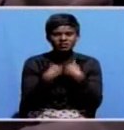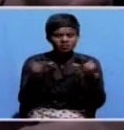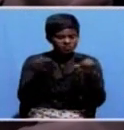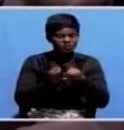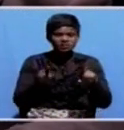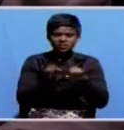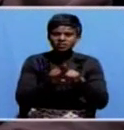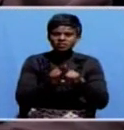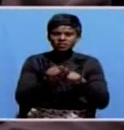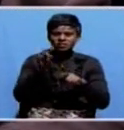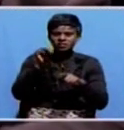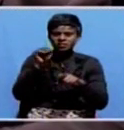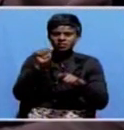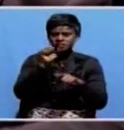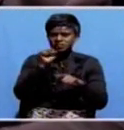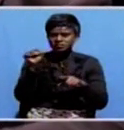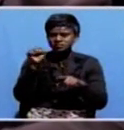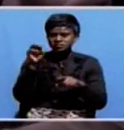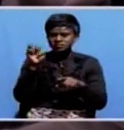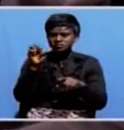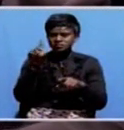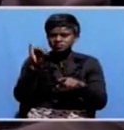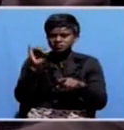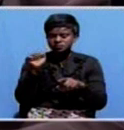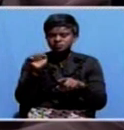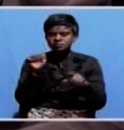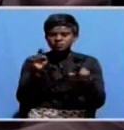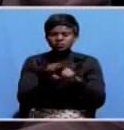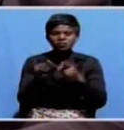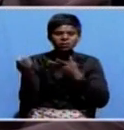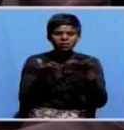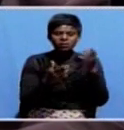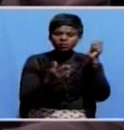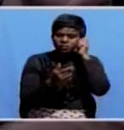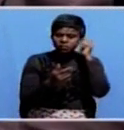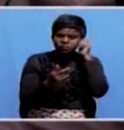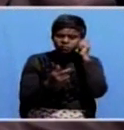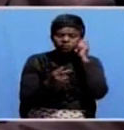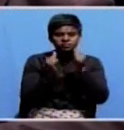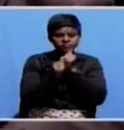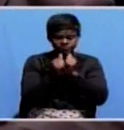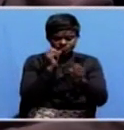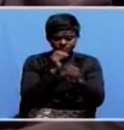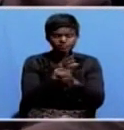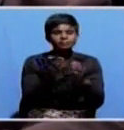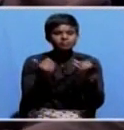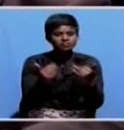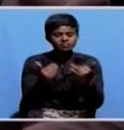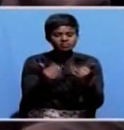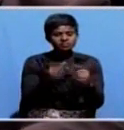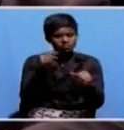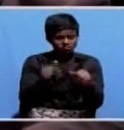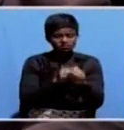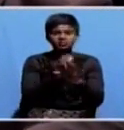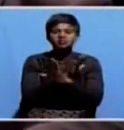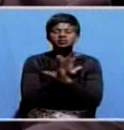media. And he even brought in the cell telephone, which is available to each and every